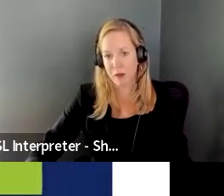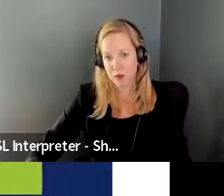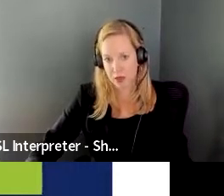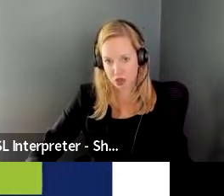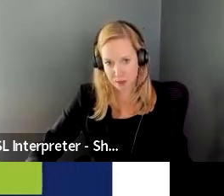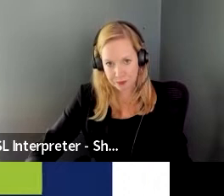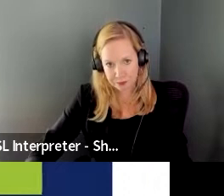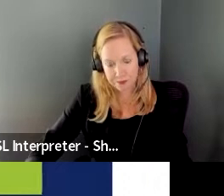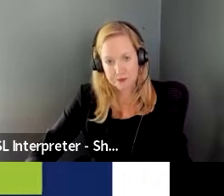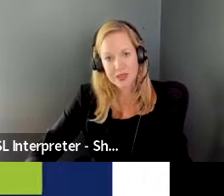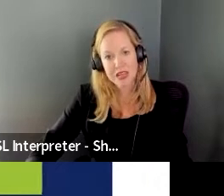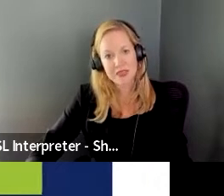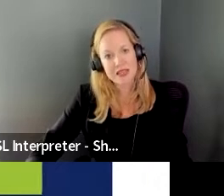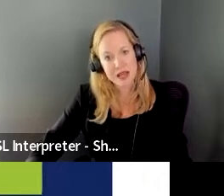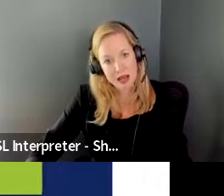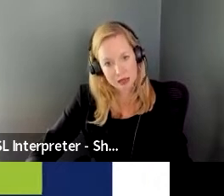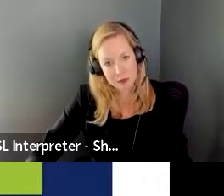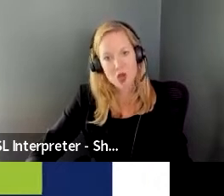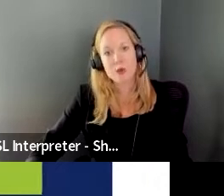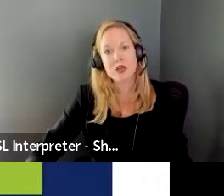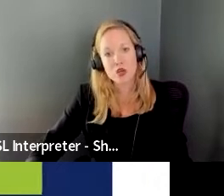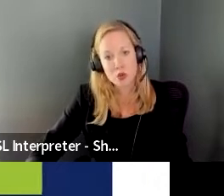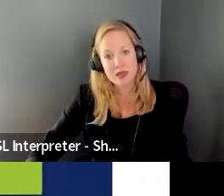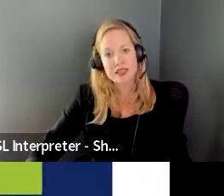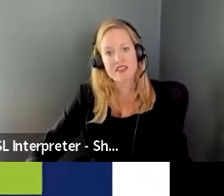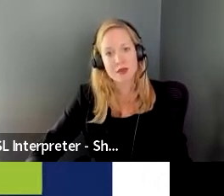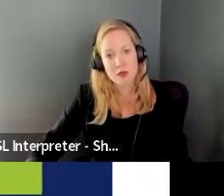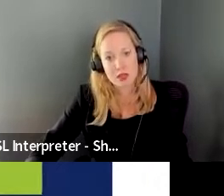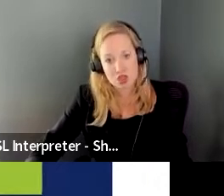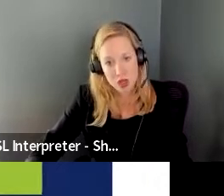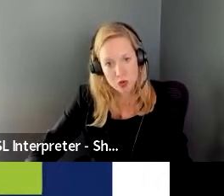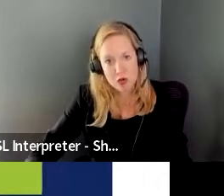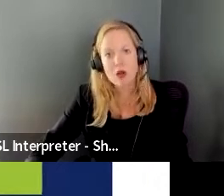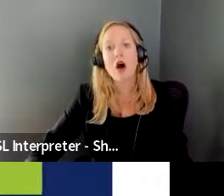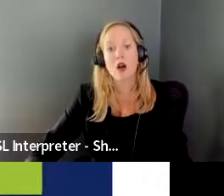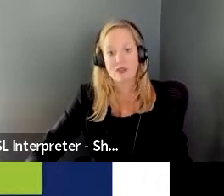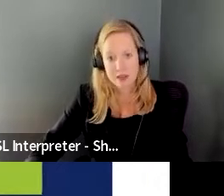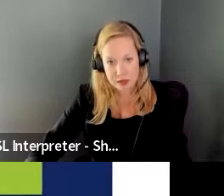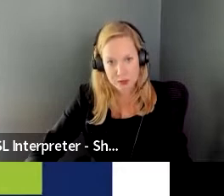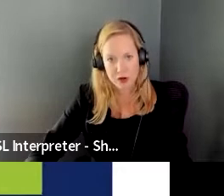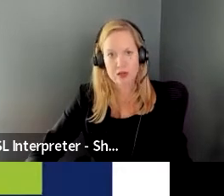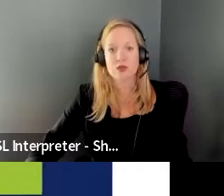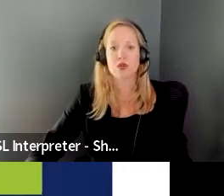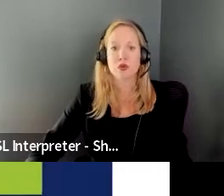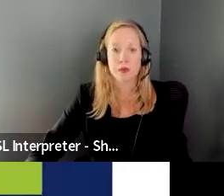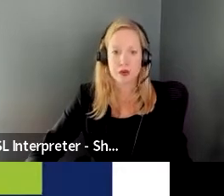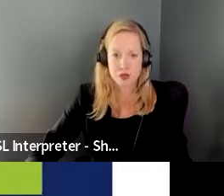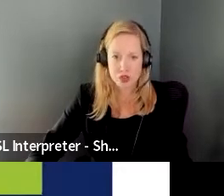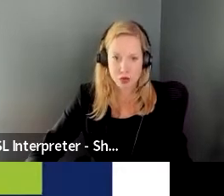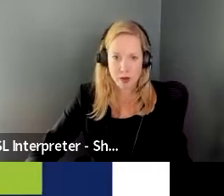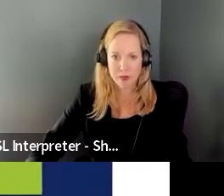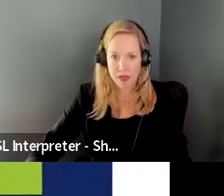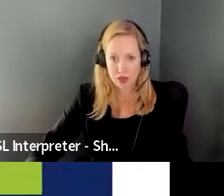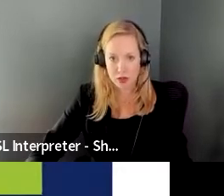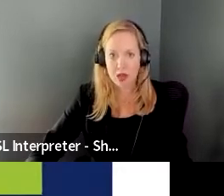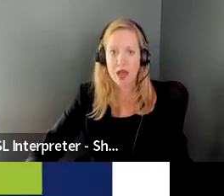deaf population. And at that time, we knew that deaf people in general are facing disparities when you compare it to the